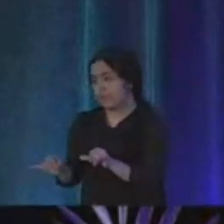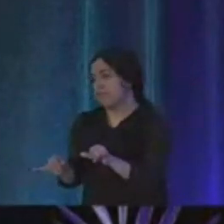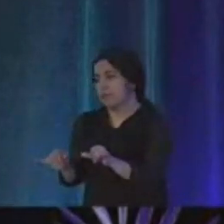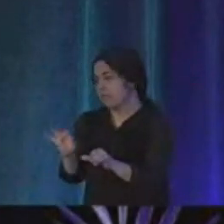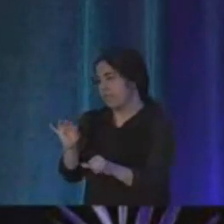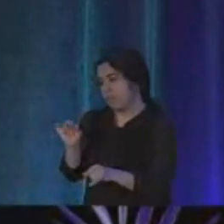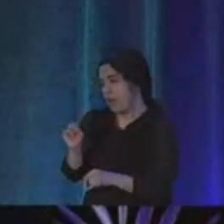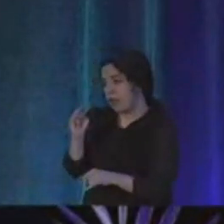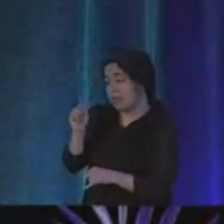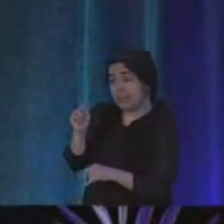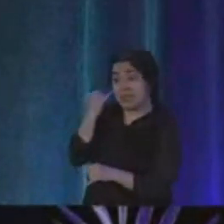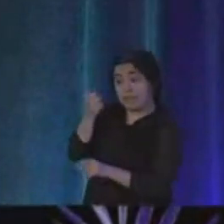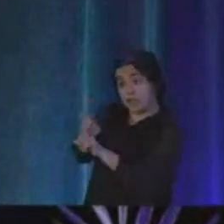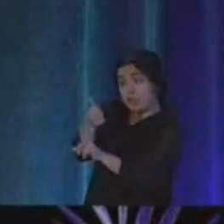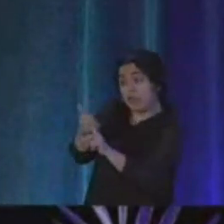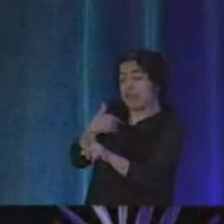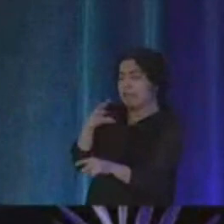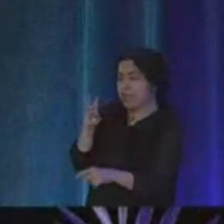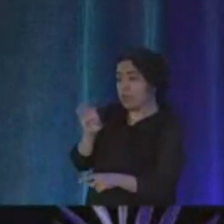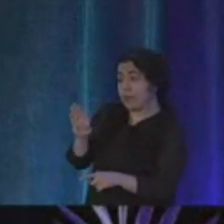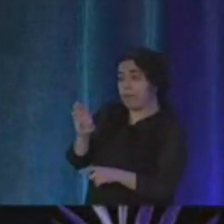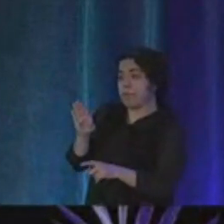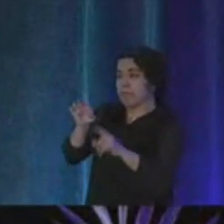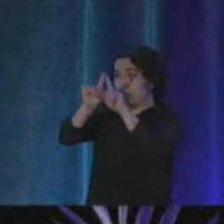you have a web browser, it will display.